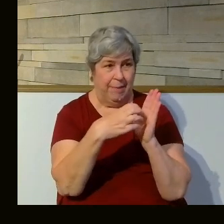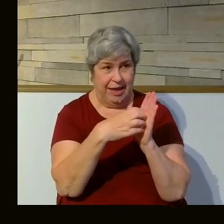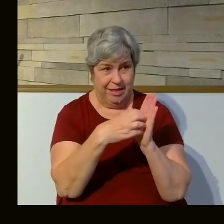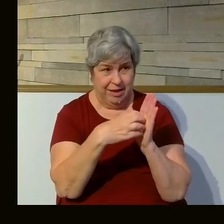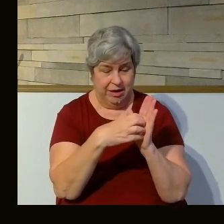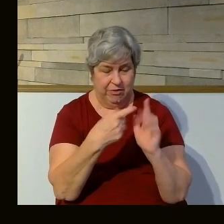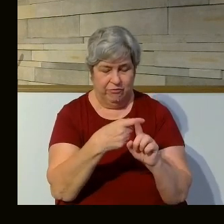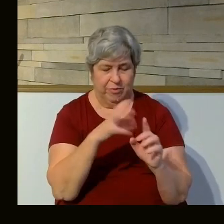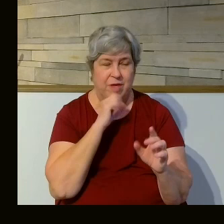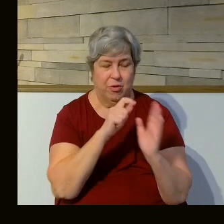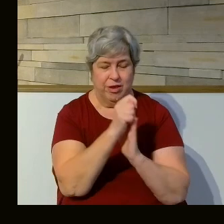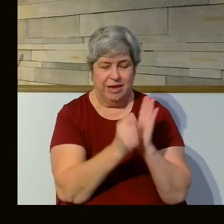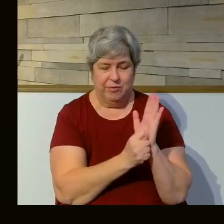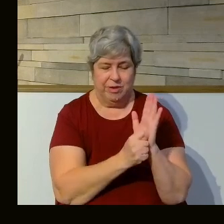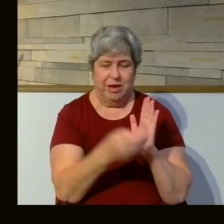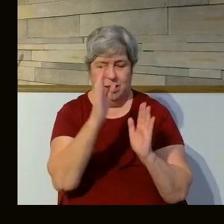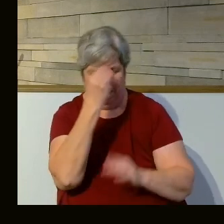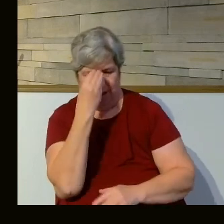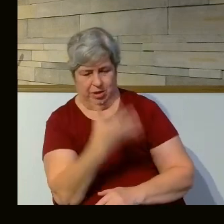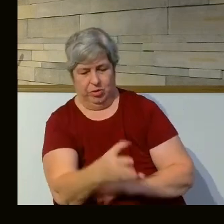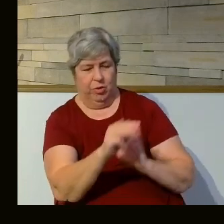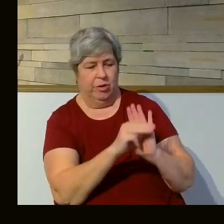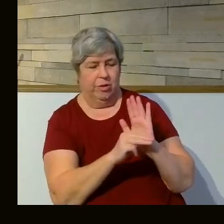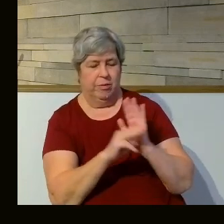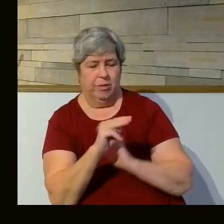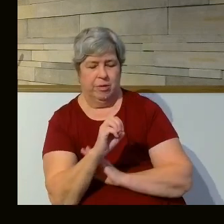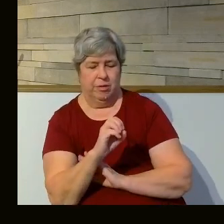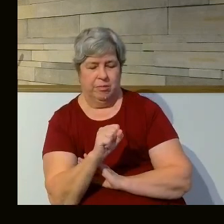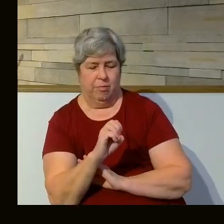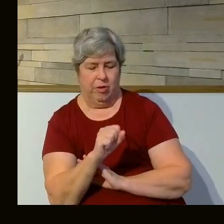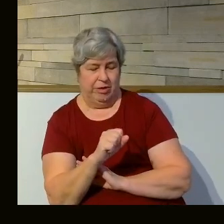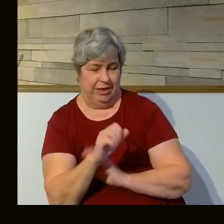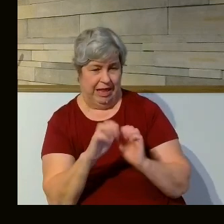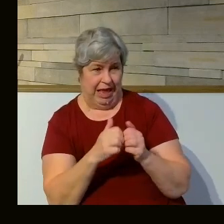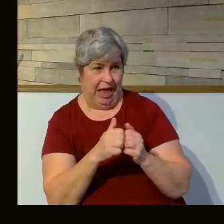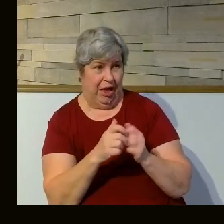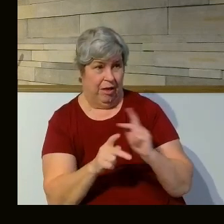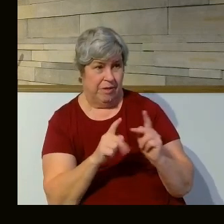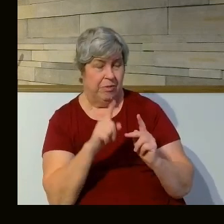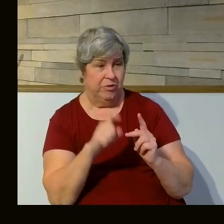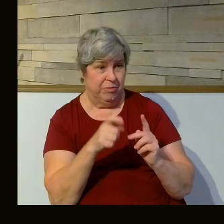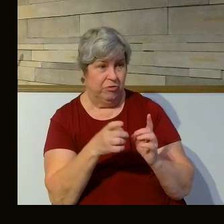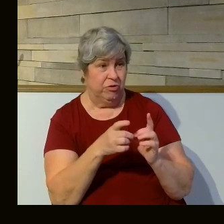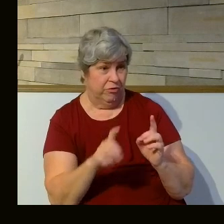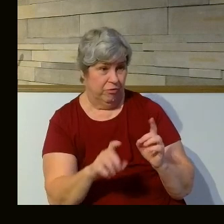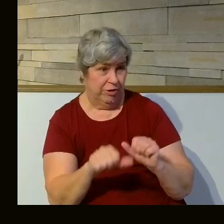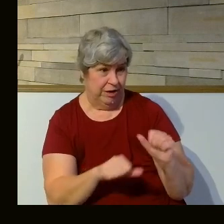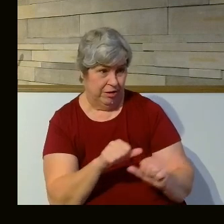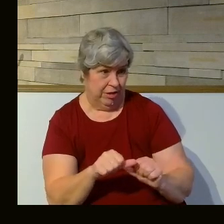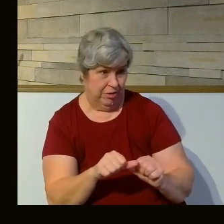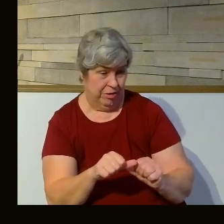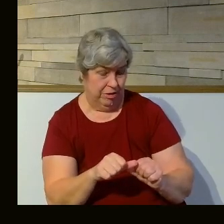there, God told Moses how the people were to do divorce. All